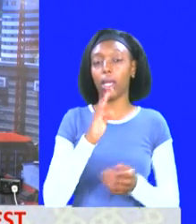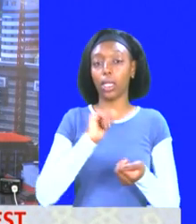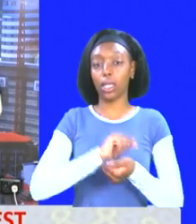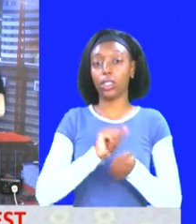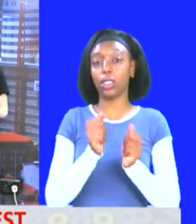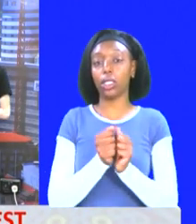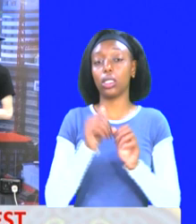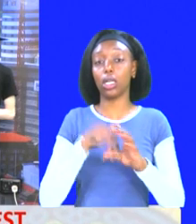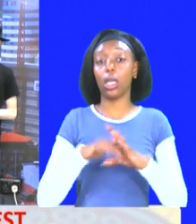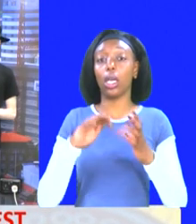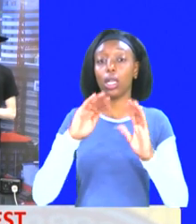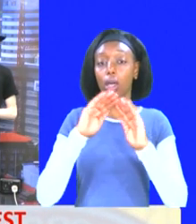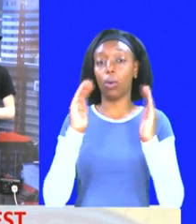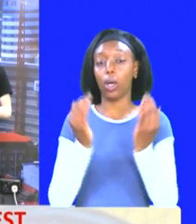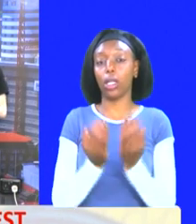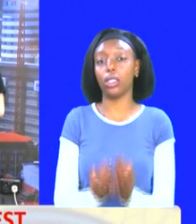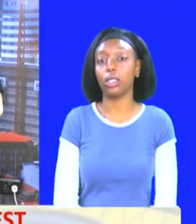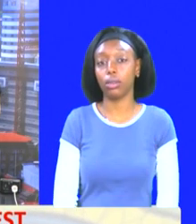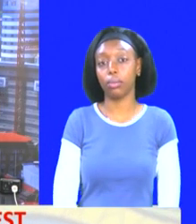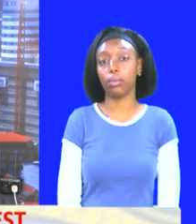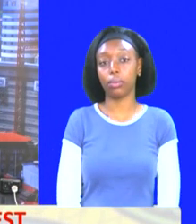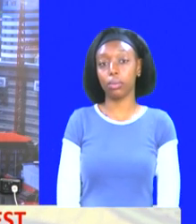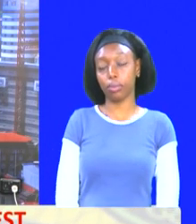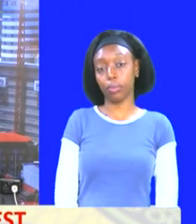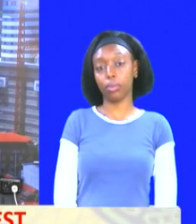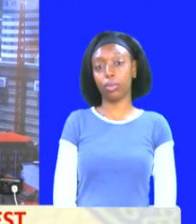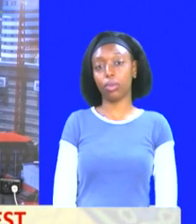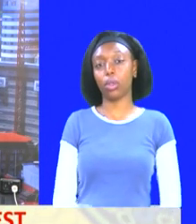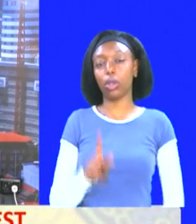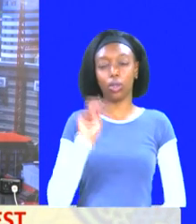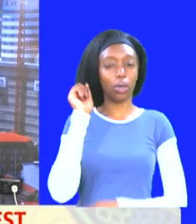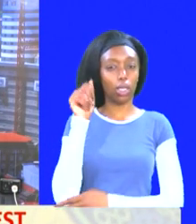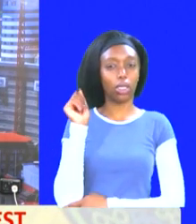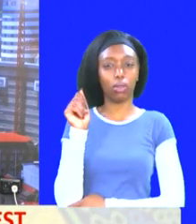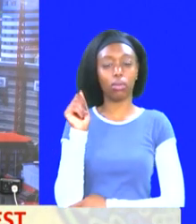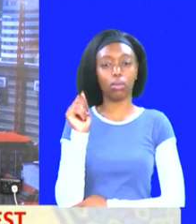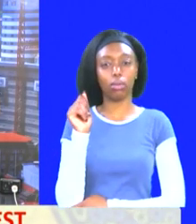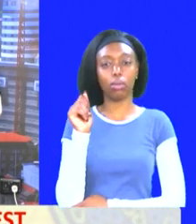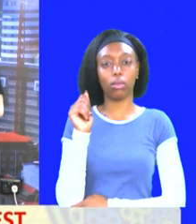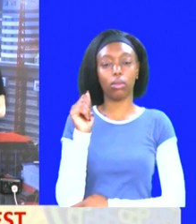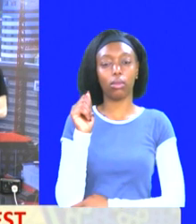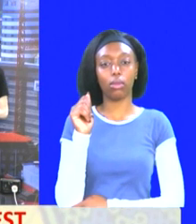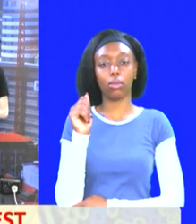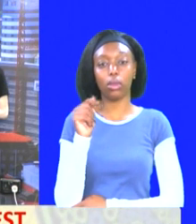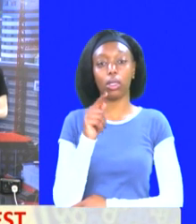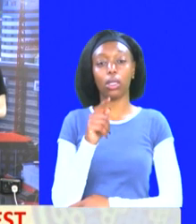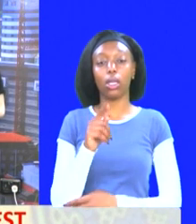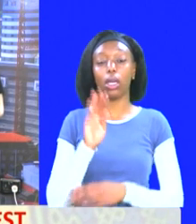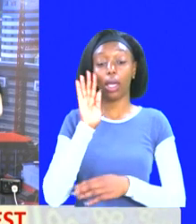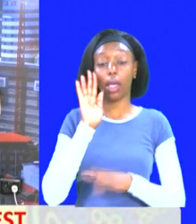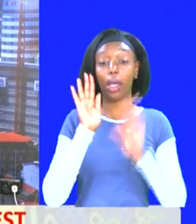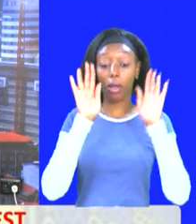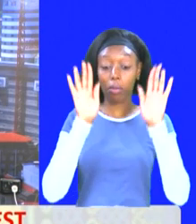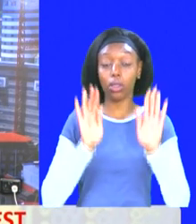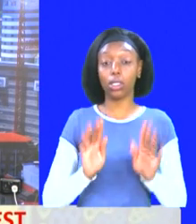the world. So tafadhali, DJ, do you agree with this? What do you think? You must be the change you want to